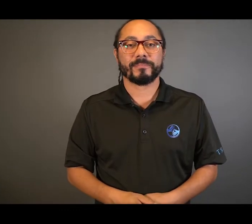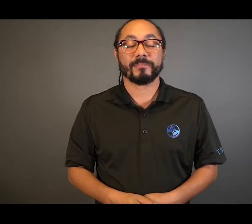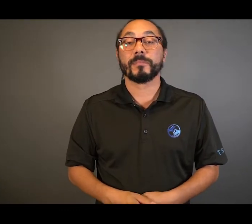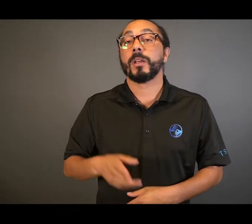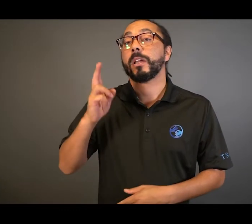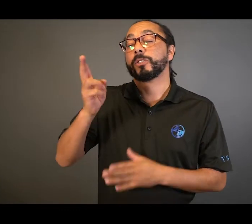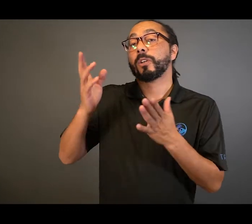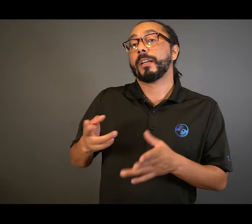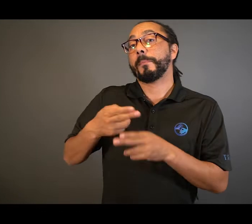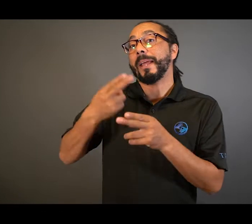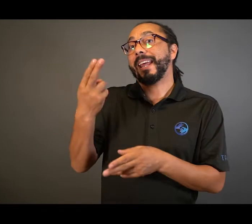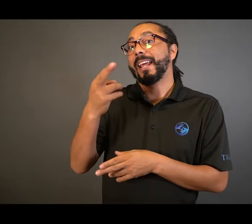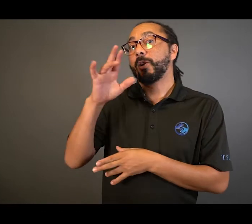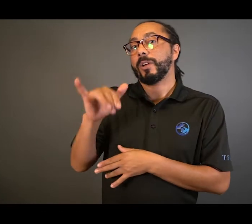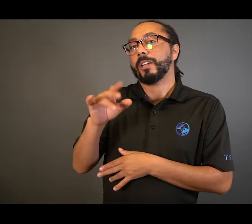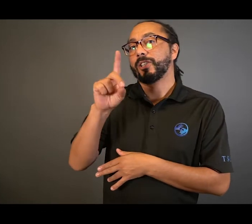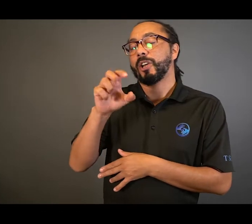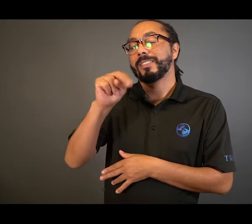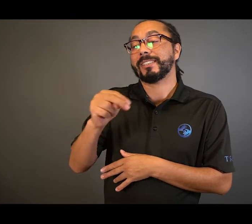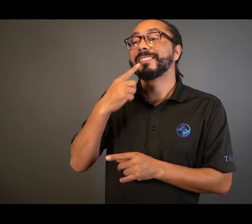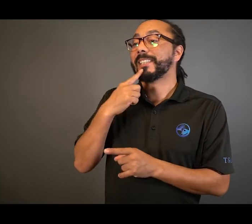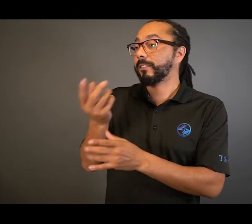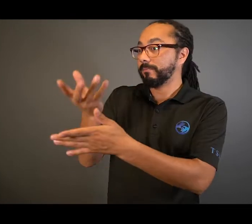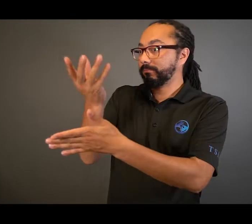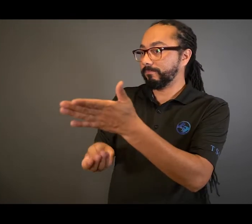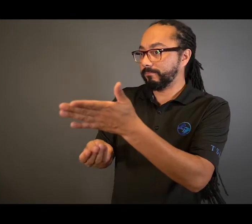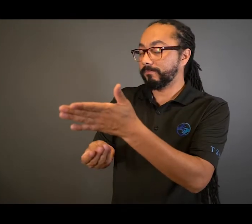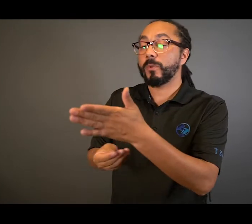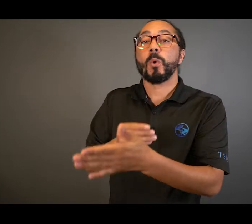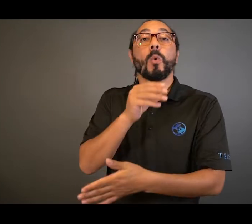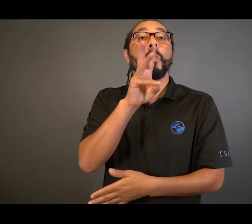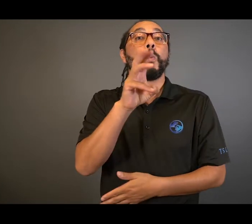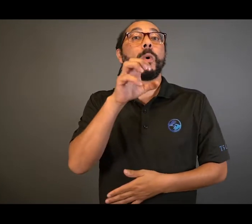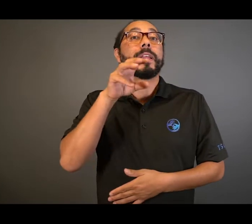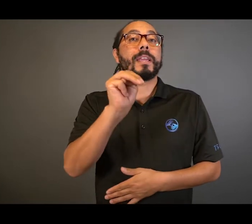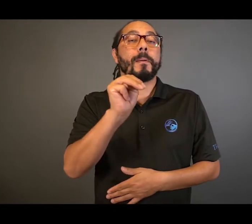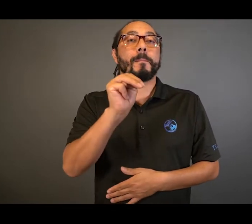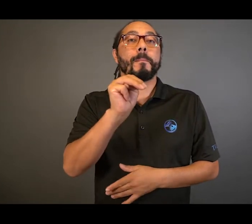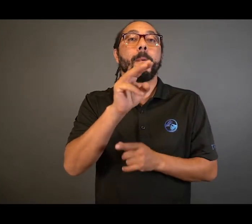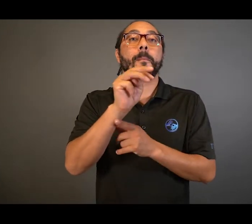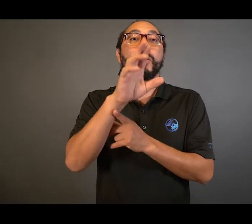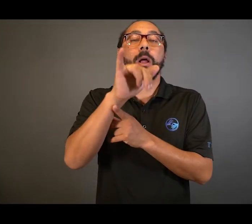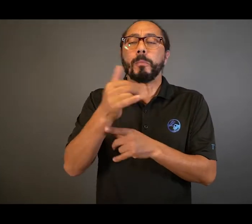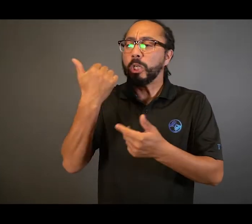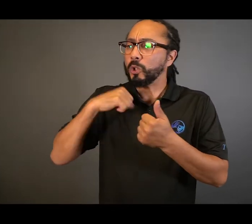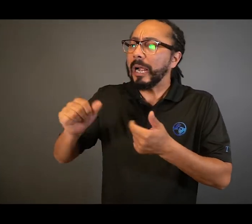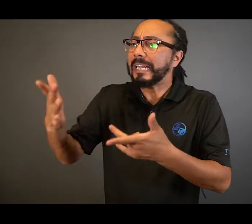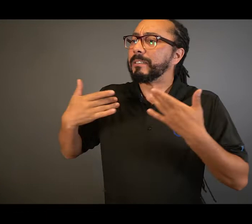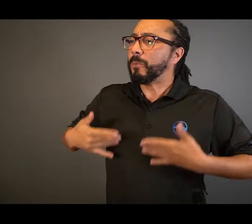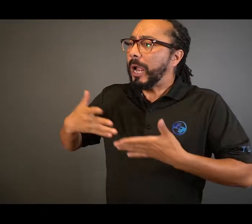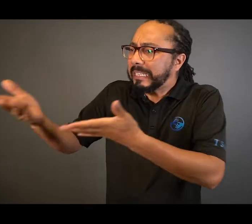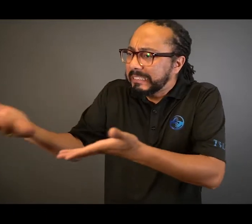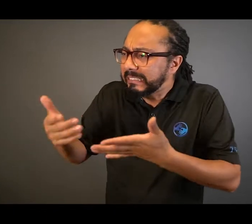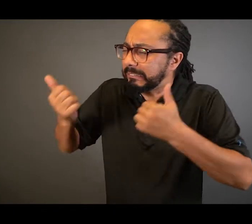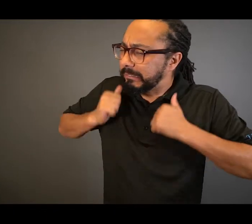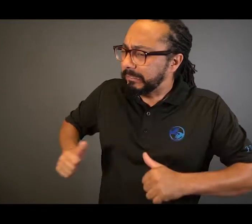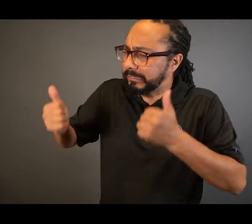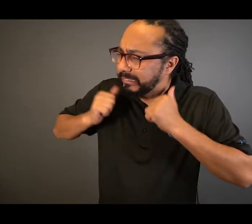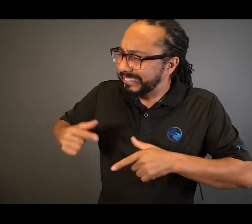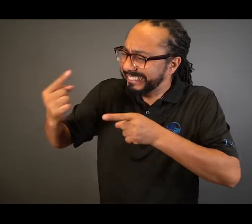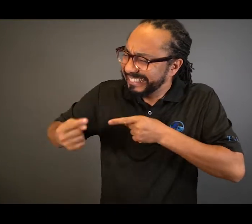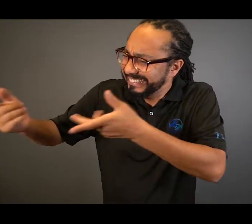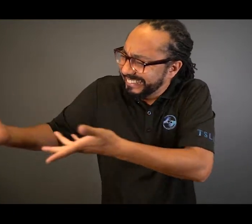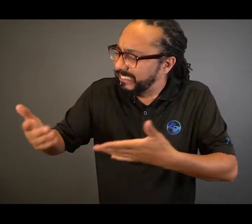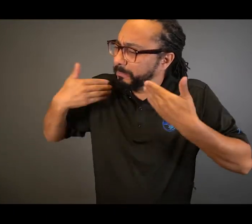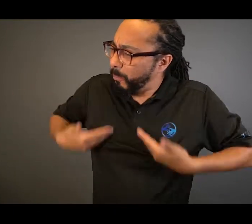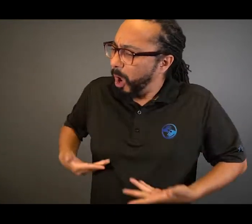According to historian Hilary Dawson, when Joshua Glover died, William Montgomery tried to retrieve Glover's remains,